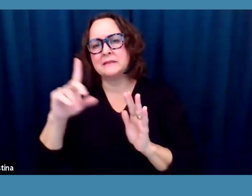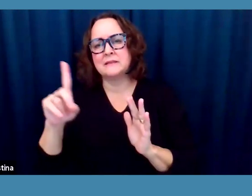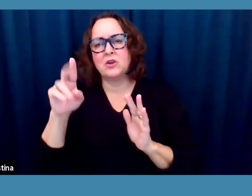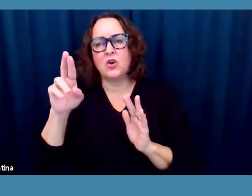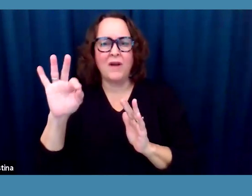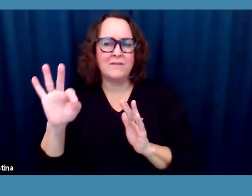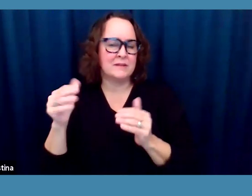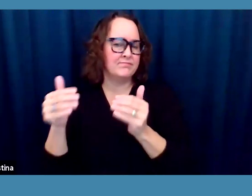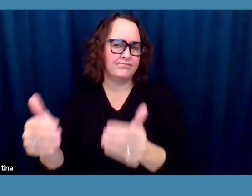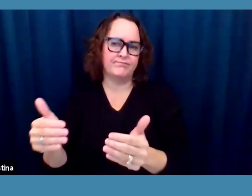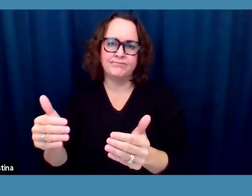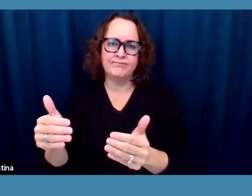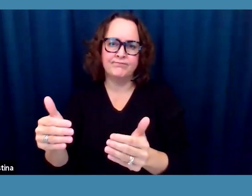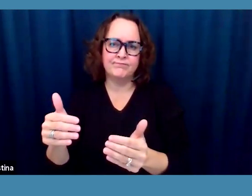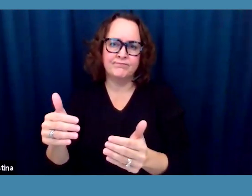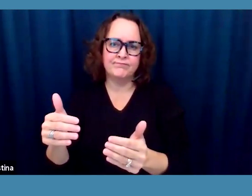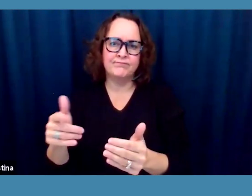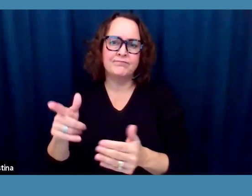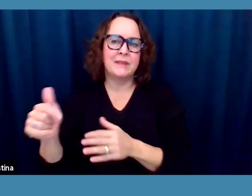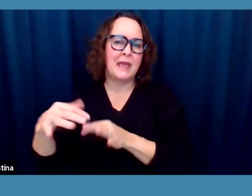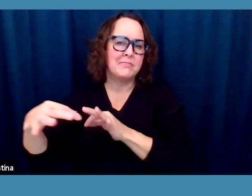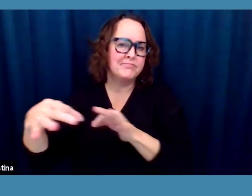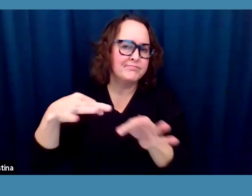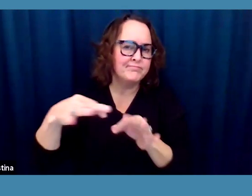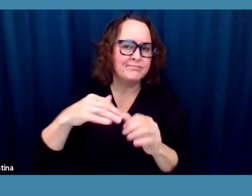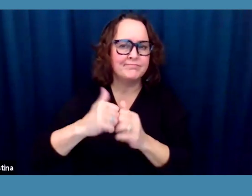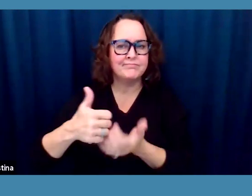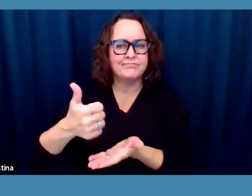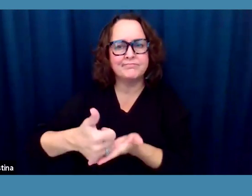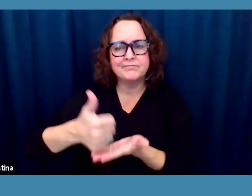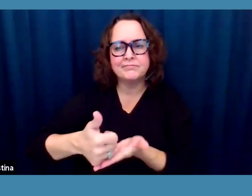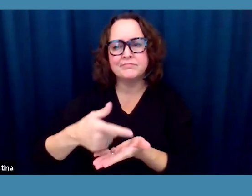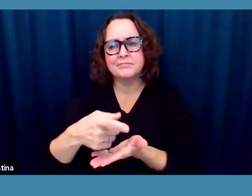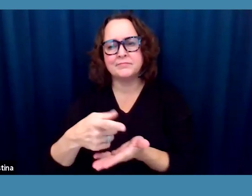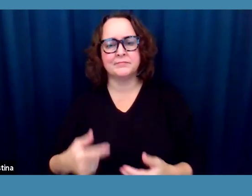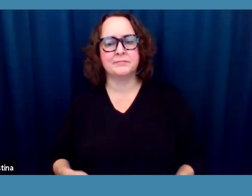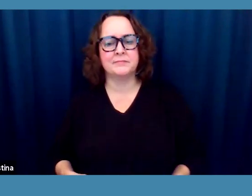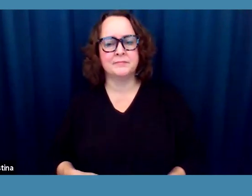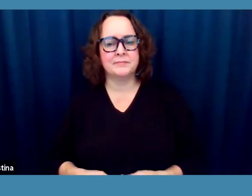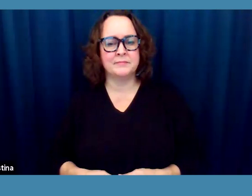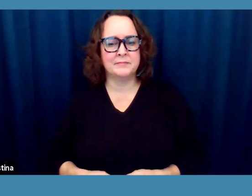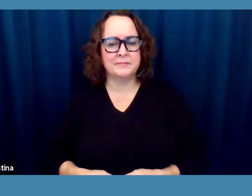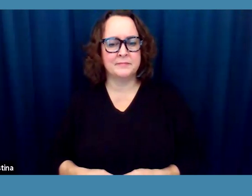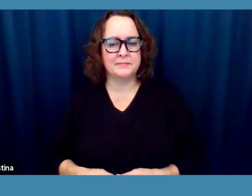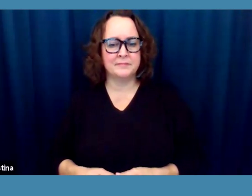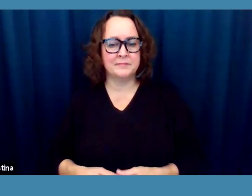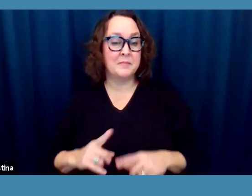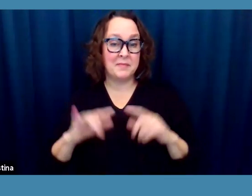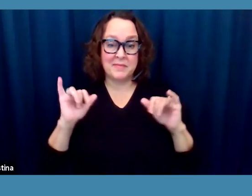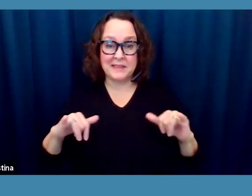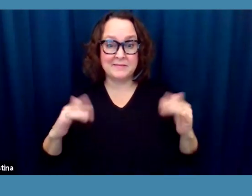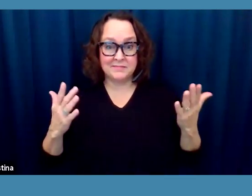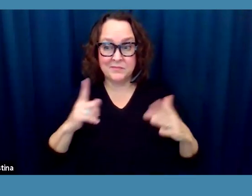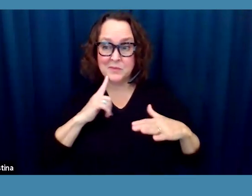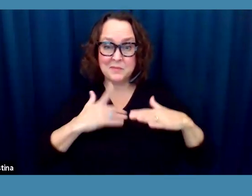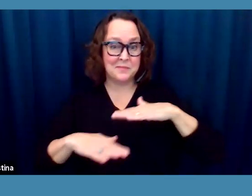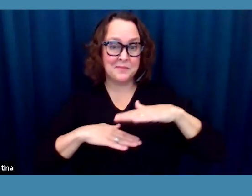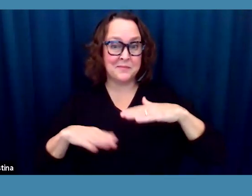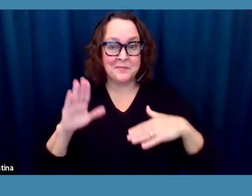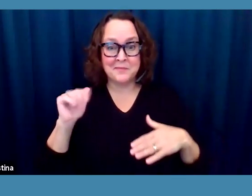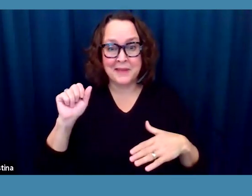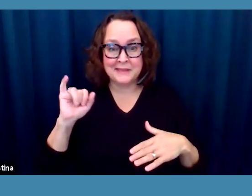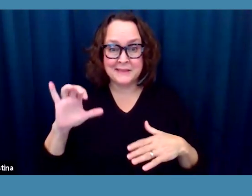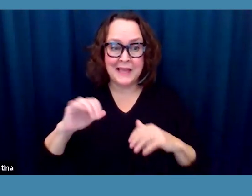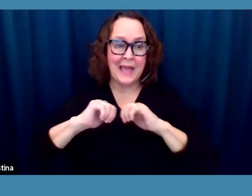Florida for some information or assistance on that. But yeah, that's the basics of how to